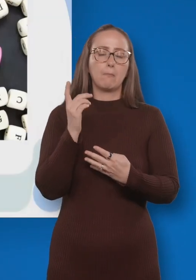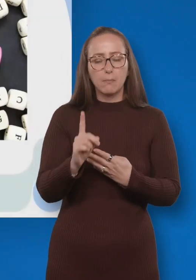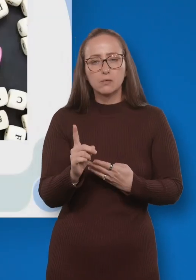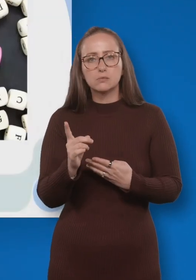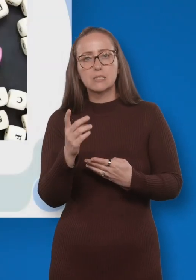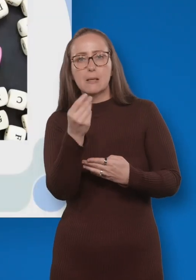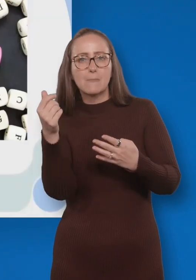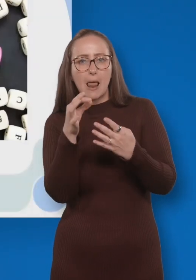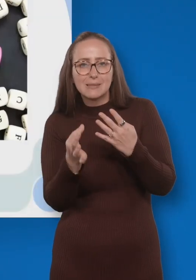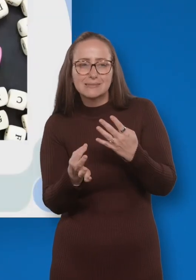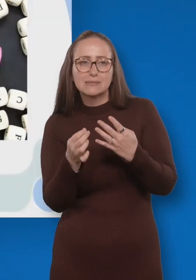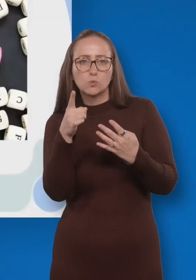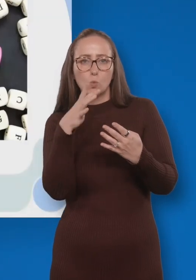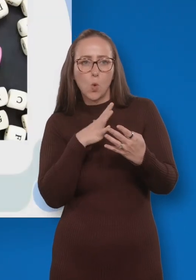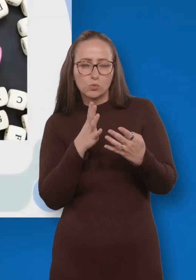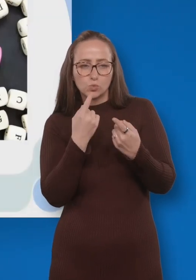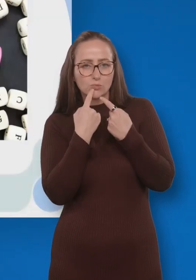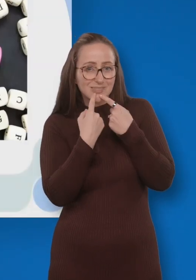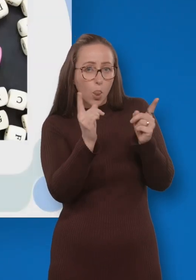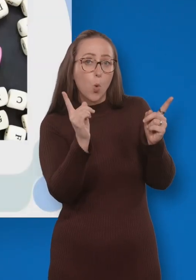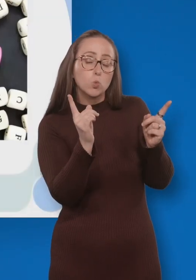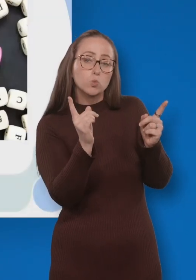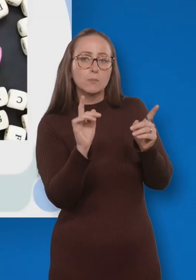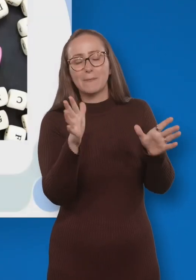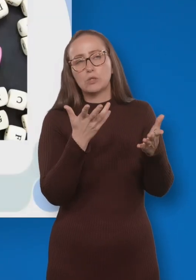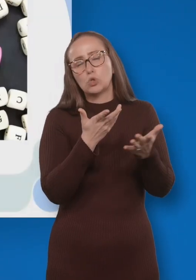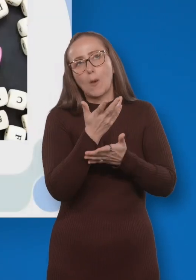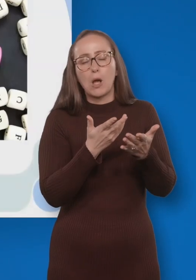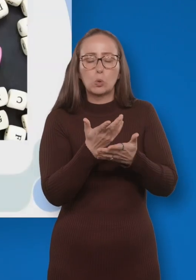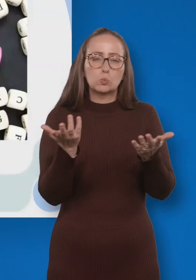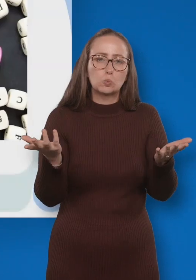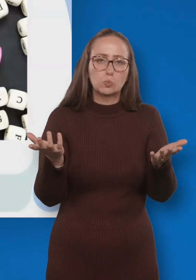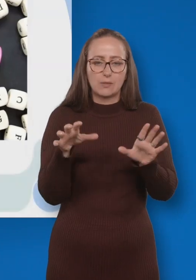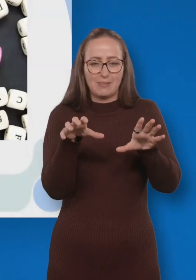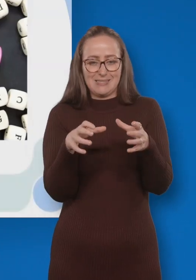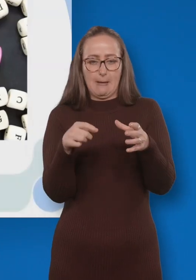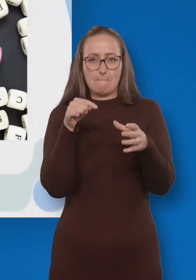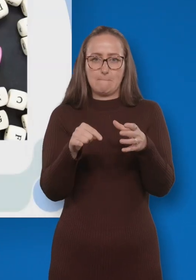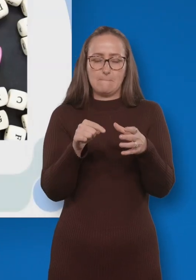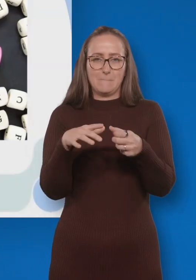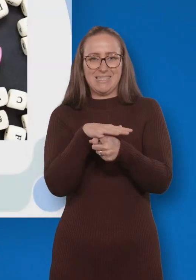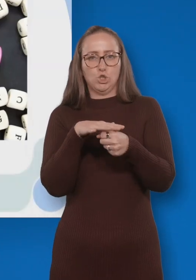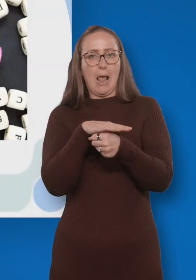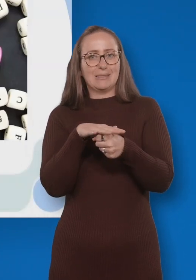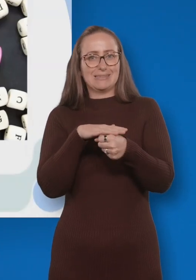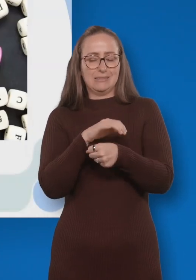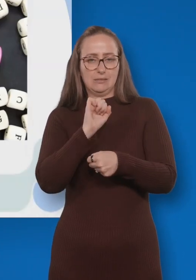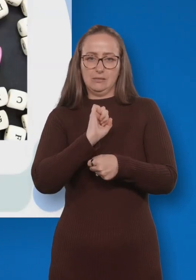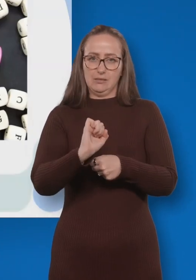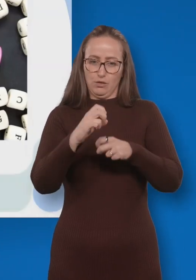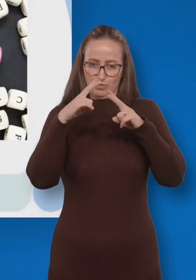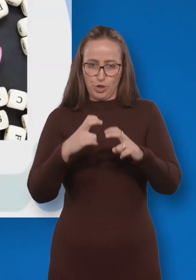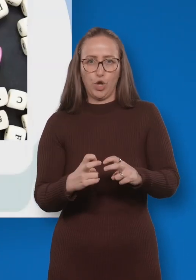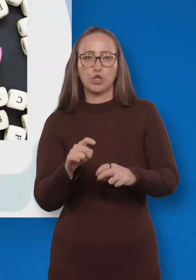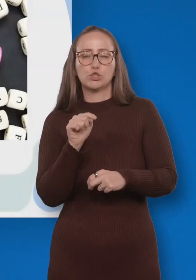there'll be certain elements that you want to disclose. Like if you're talking about the team's positionalities in their research